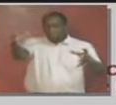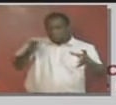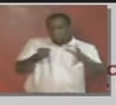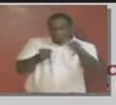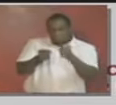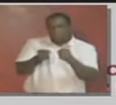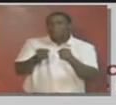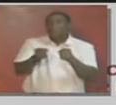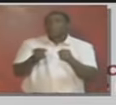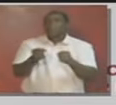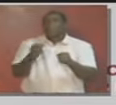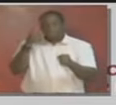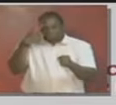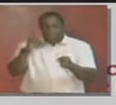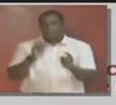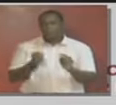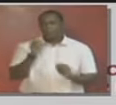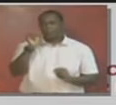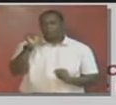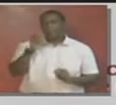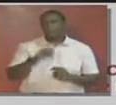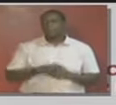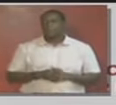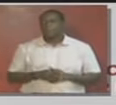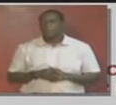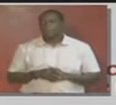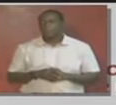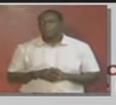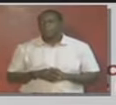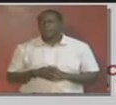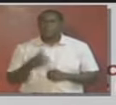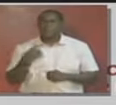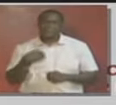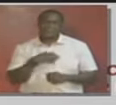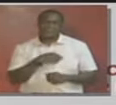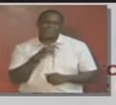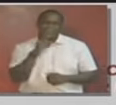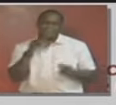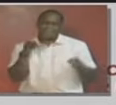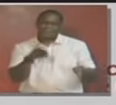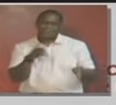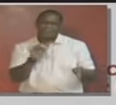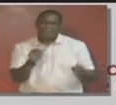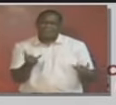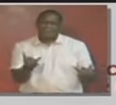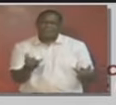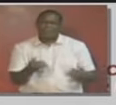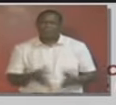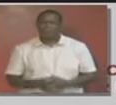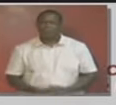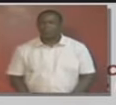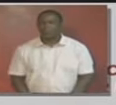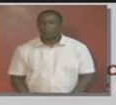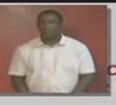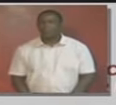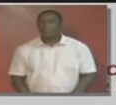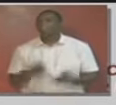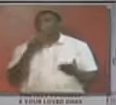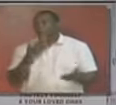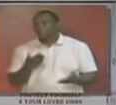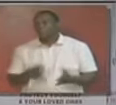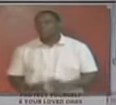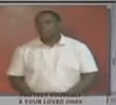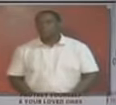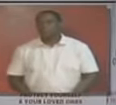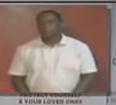proposition that would be under immediate consideration at this point for Trinidad and Tobago. So thank you for the questions.